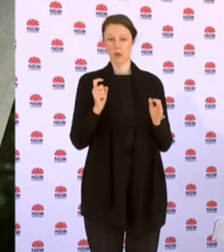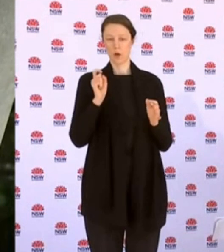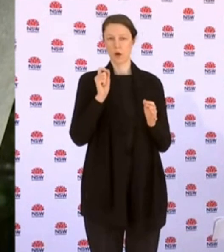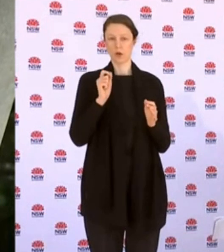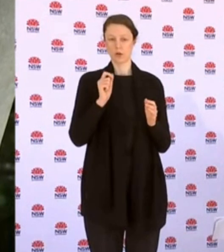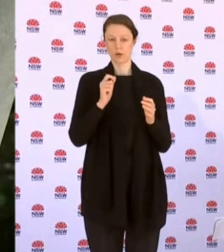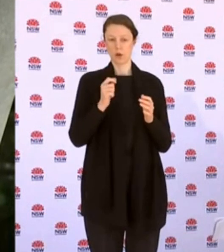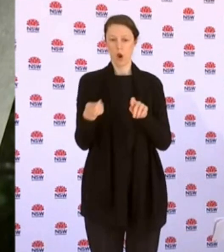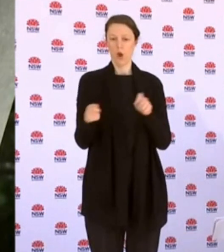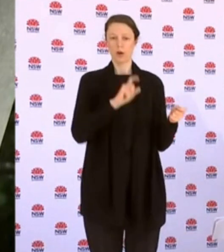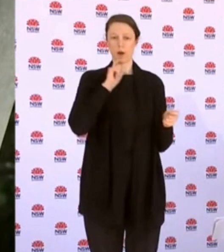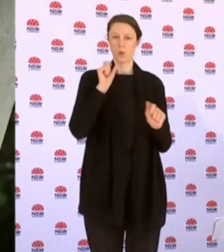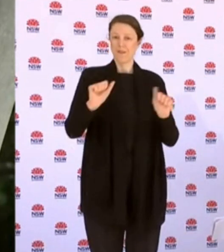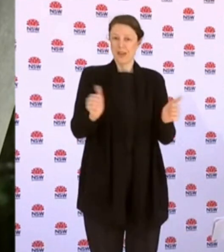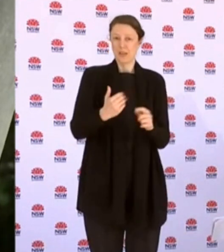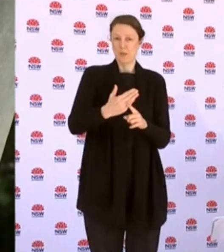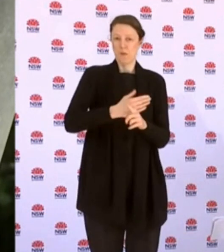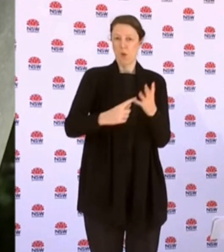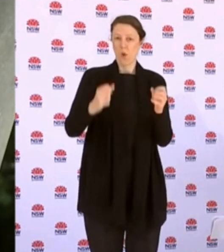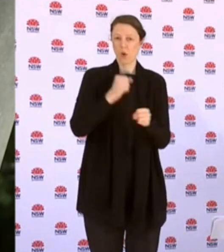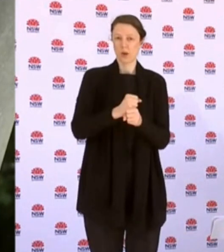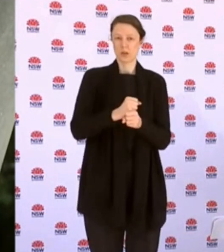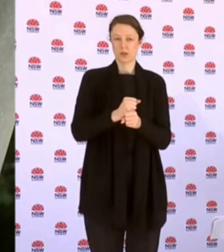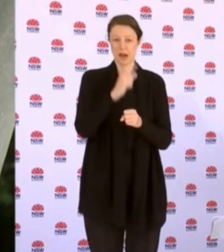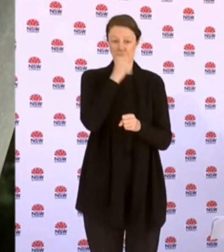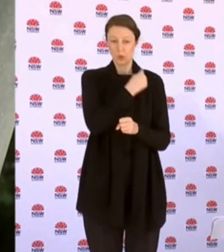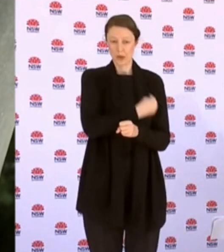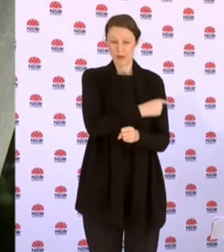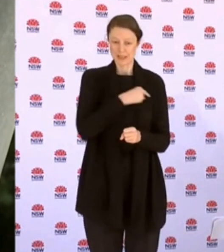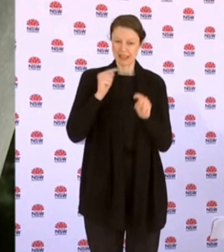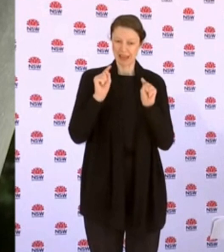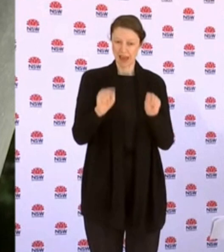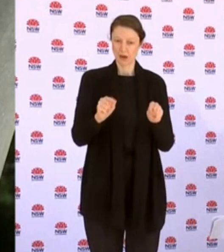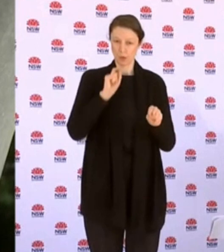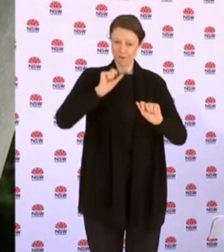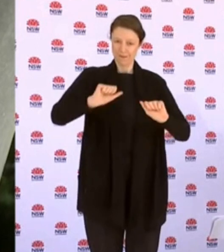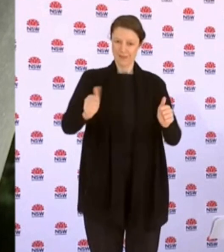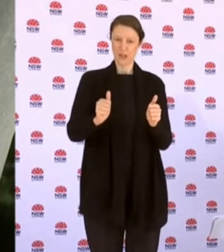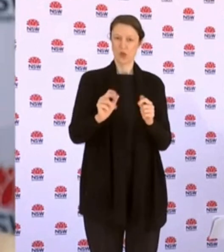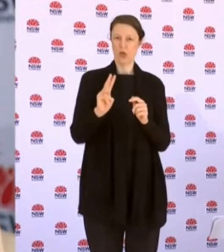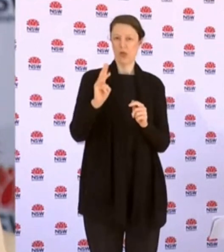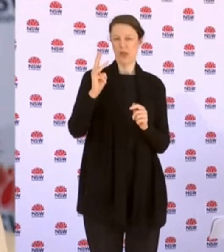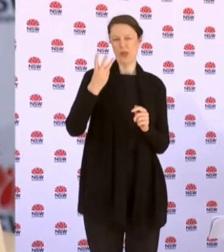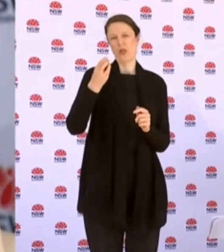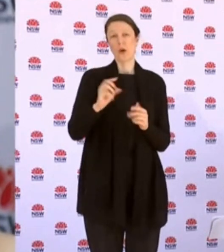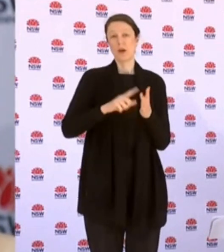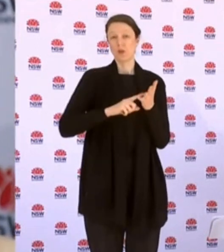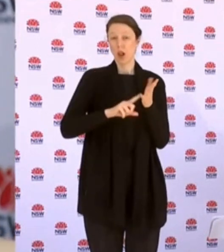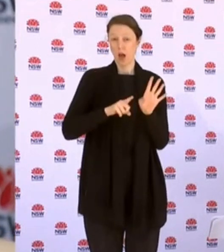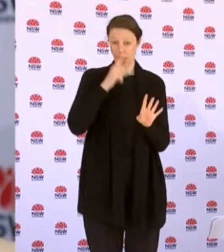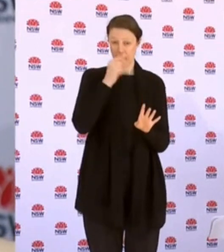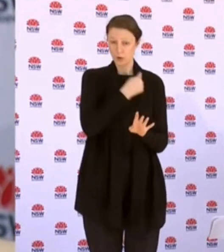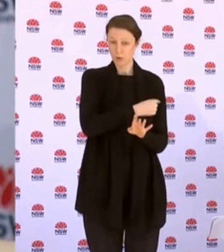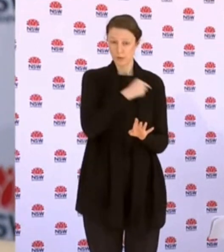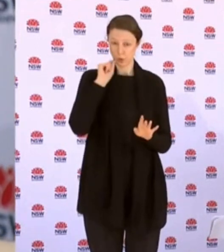at the moment, or the first 2 weeks of August? Can you guarantee us this will end on July 30? We've always